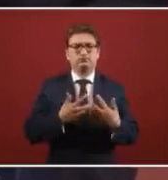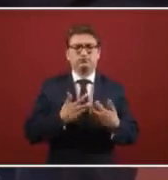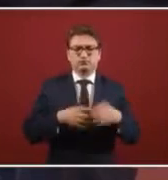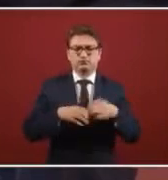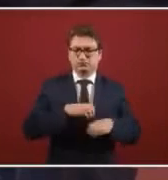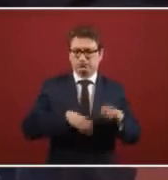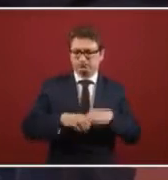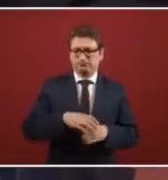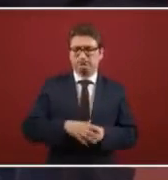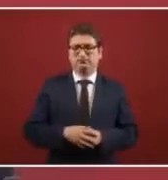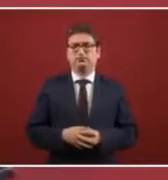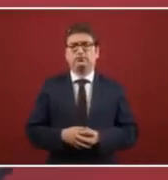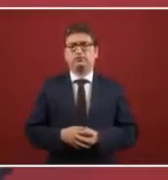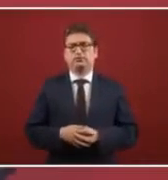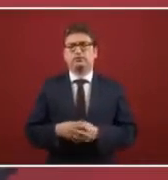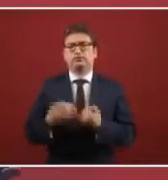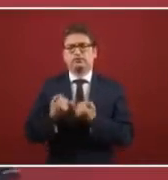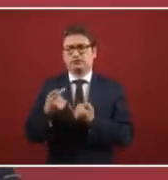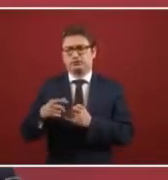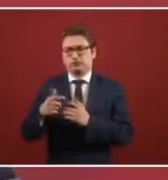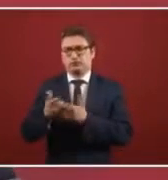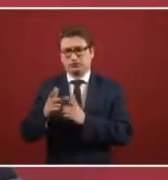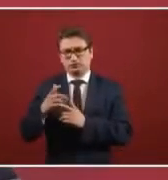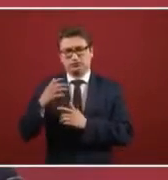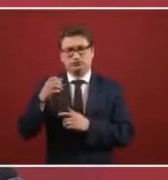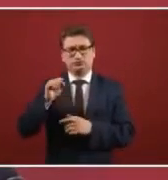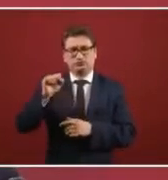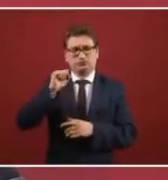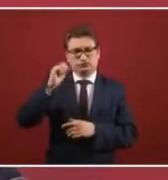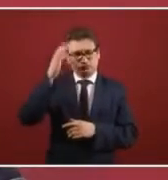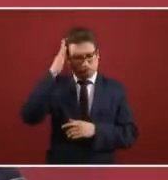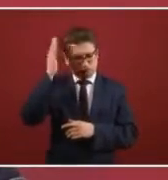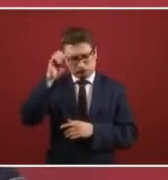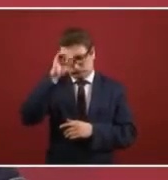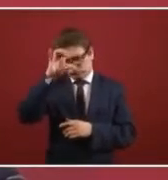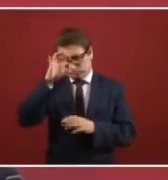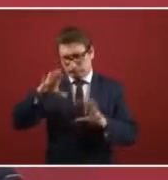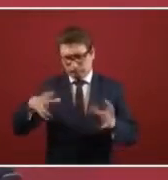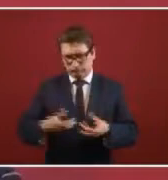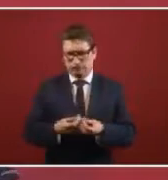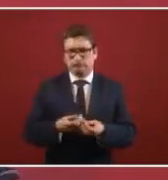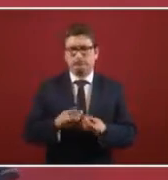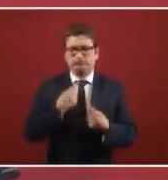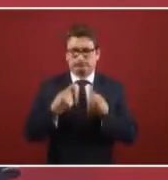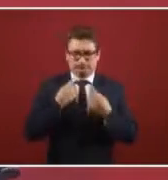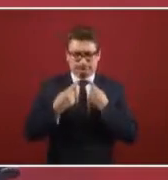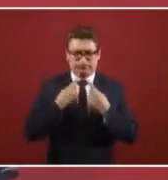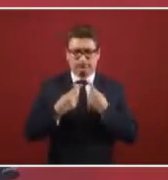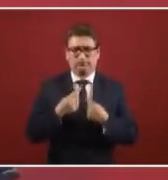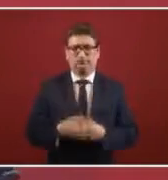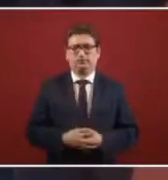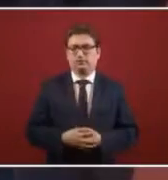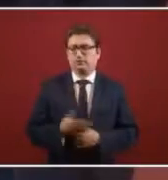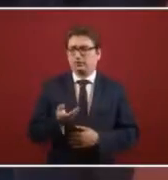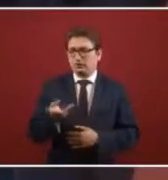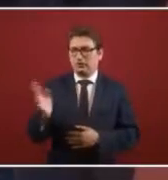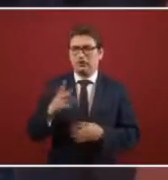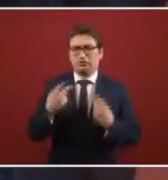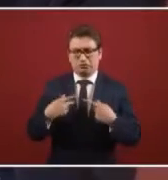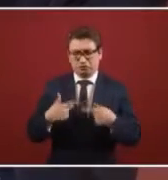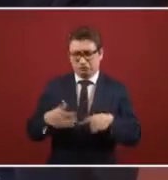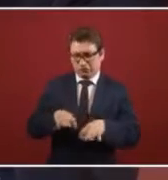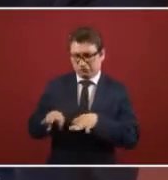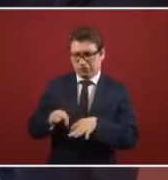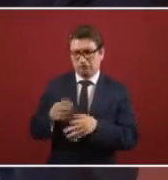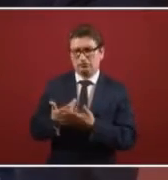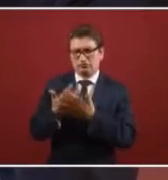empresarios convene y a with los the dirigentes sindicales. syndicates Y or decirle a union los leaders trabajadores and tell the que me workers